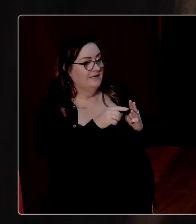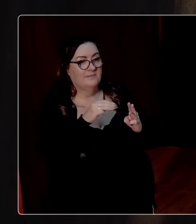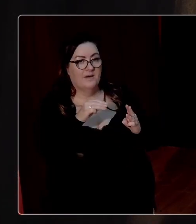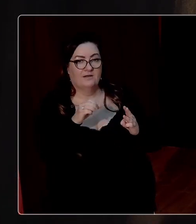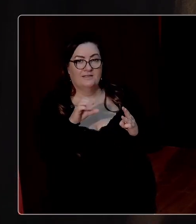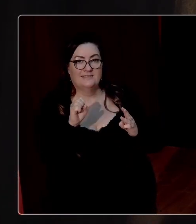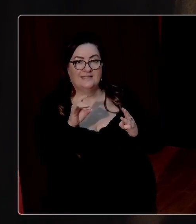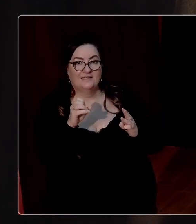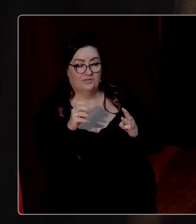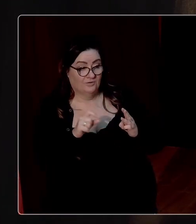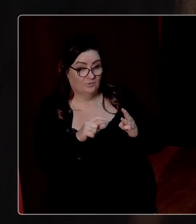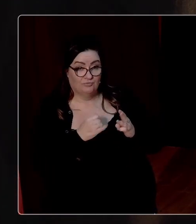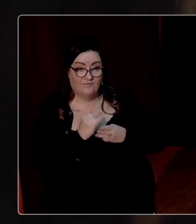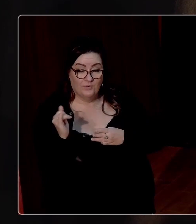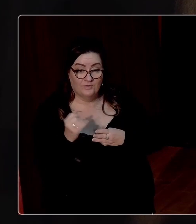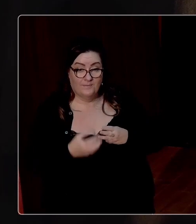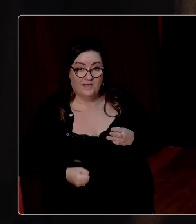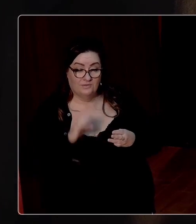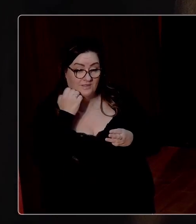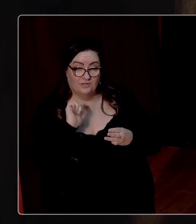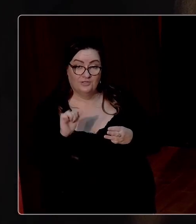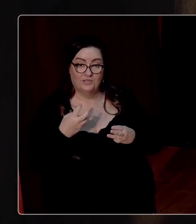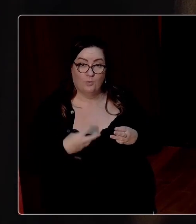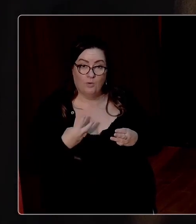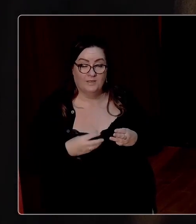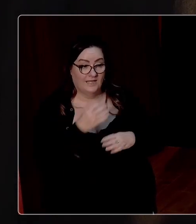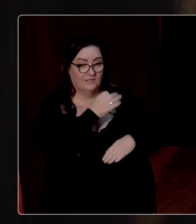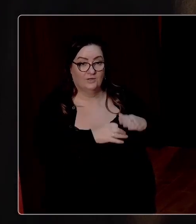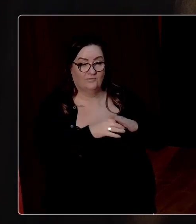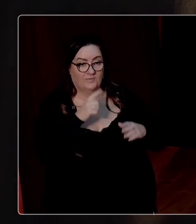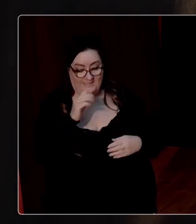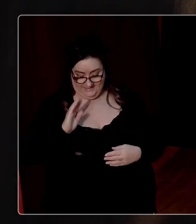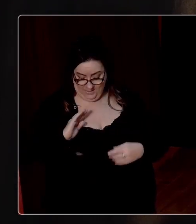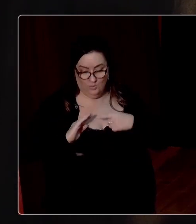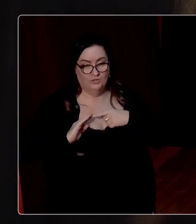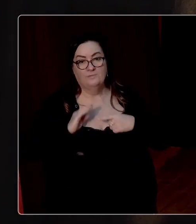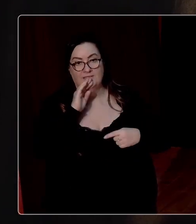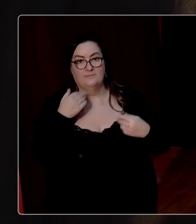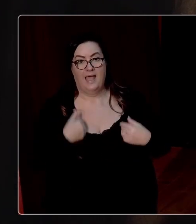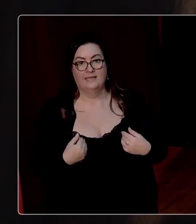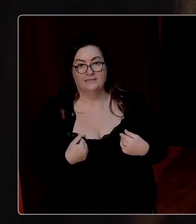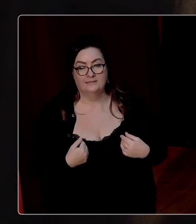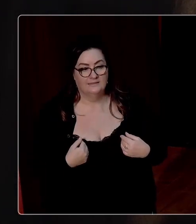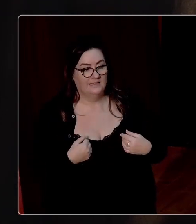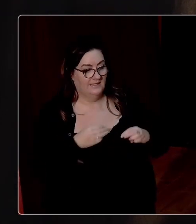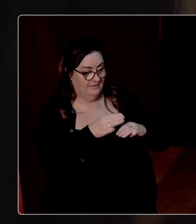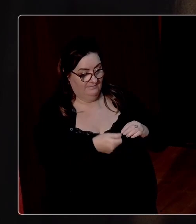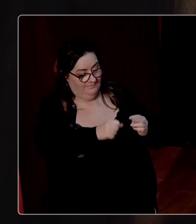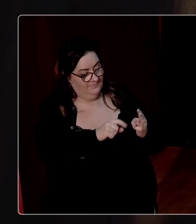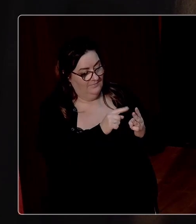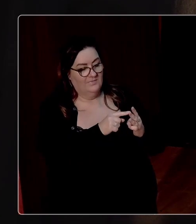Skinner was refused a military pension because she was a woman and the government defined soldier as male? And a question for Mary